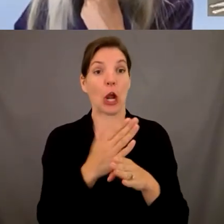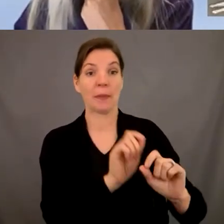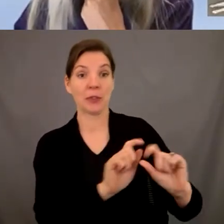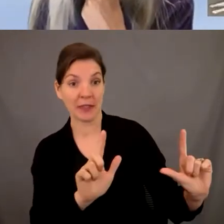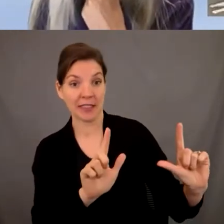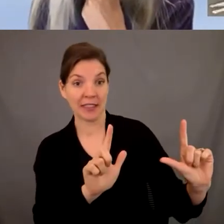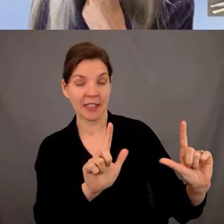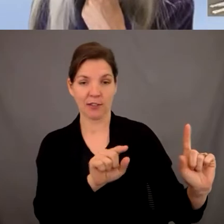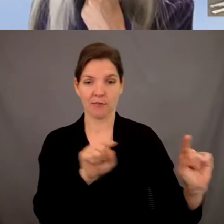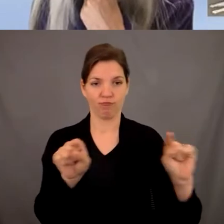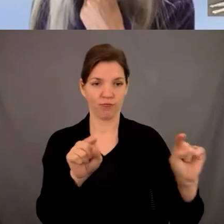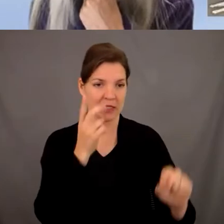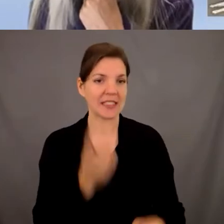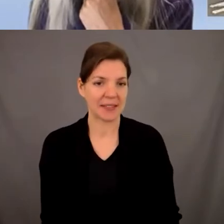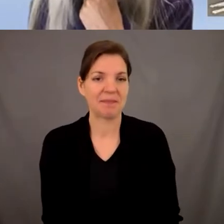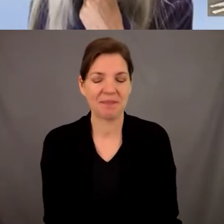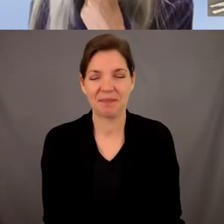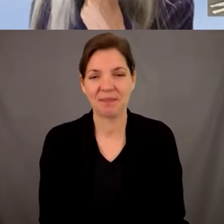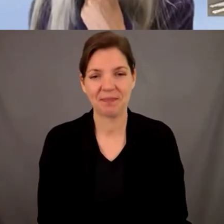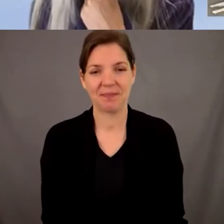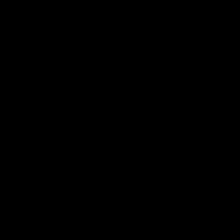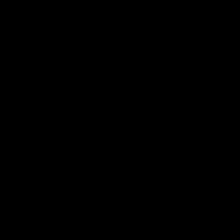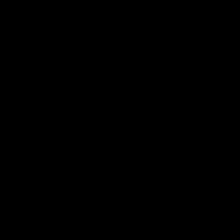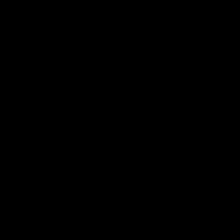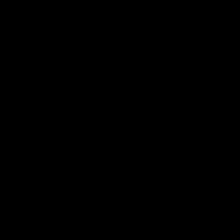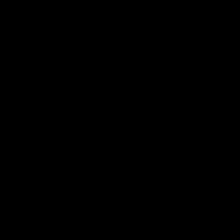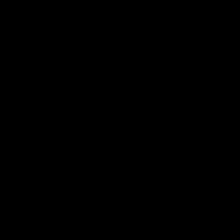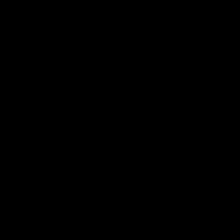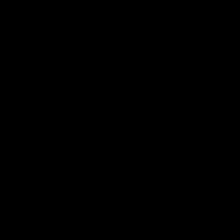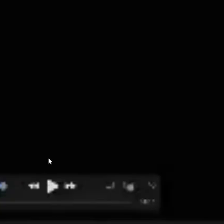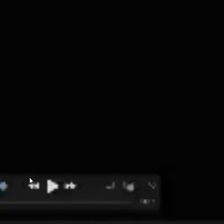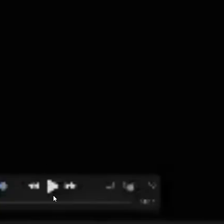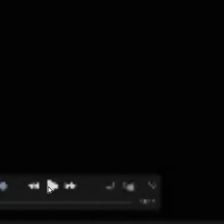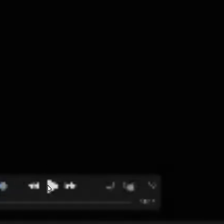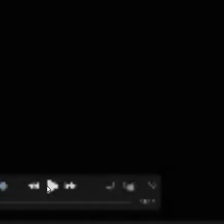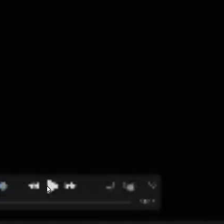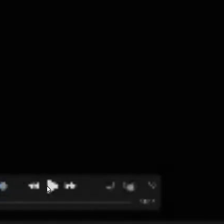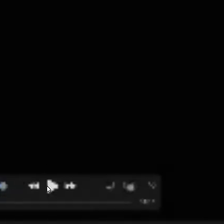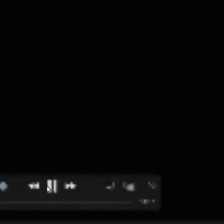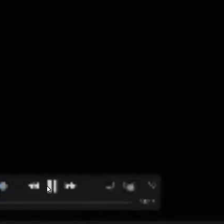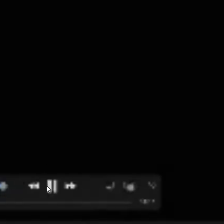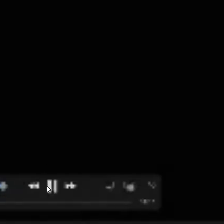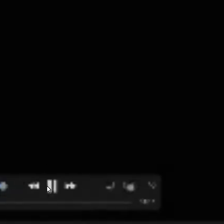and here and share okay